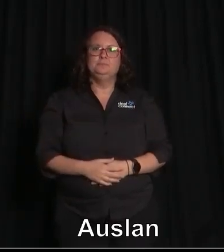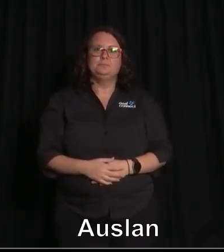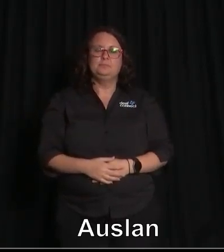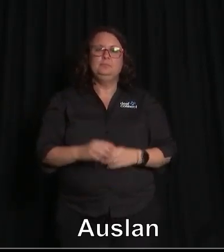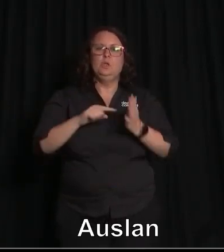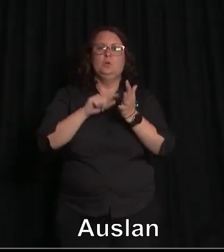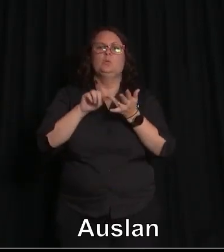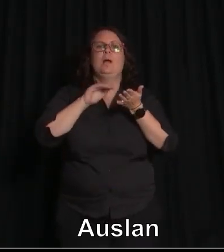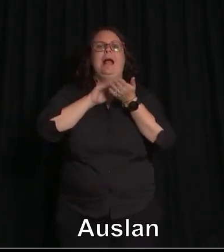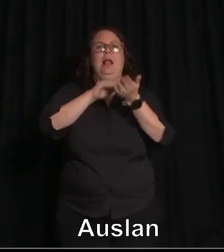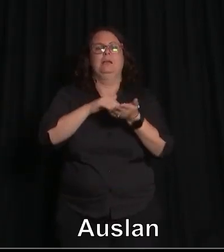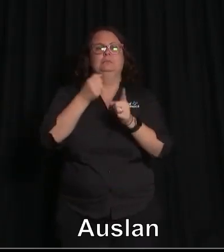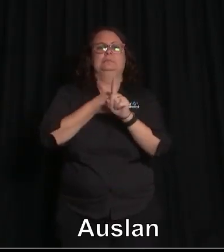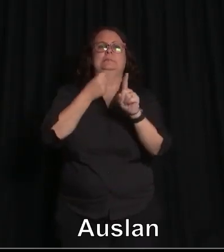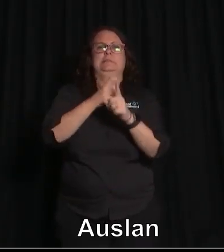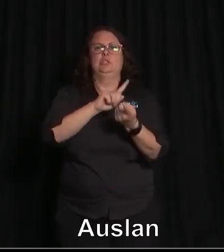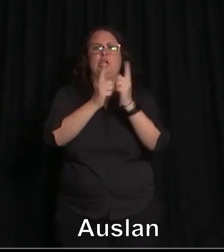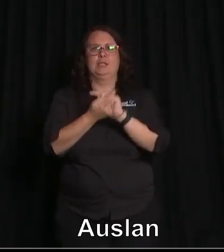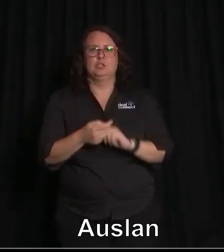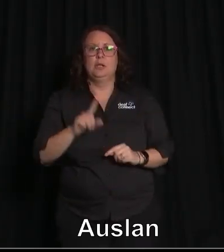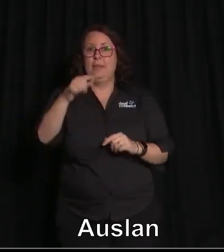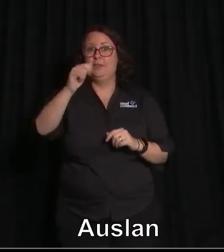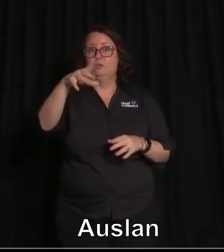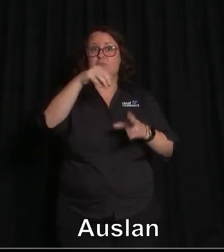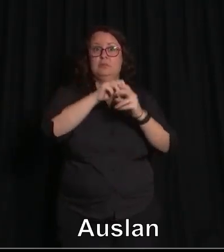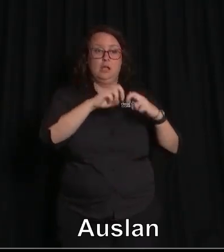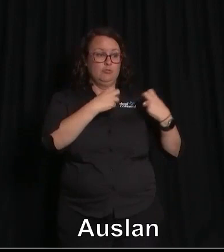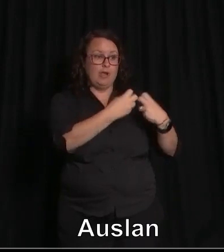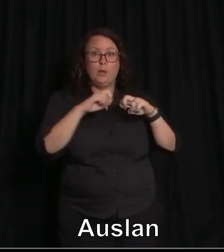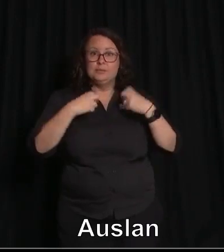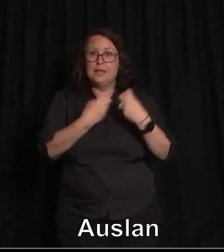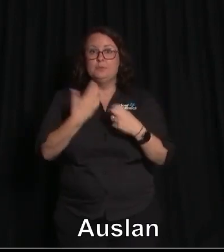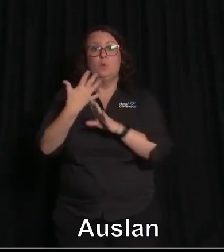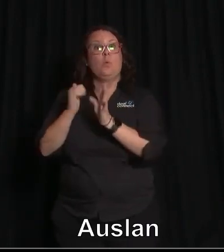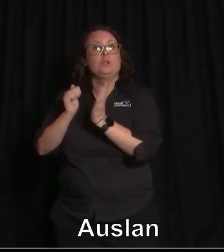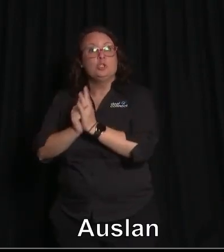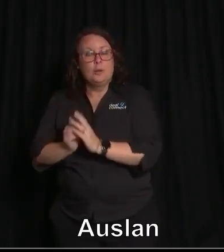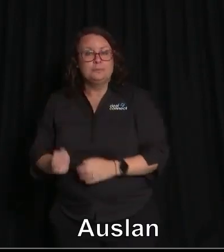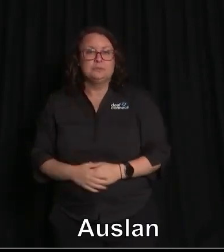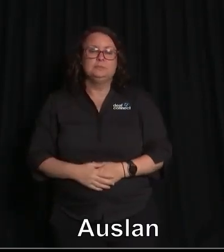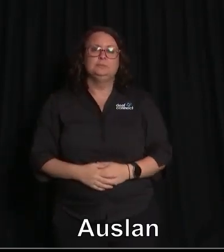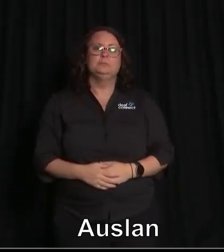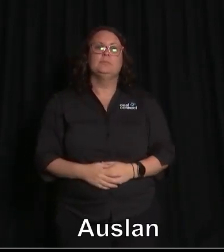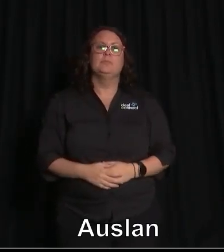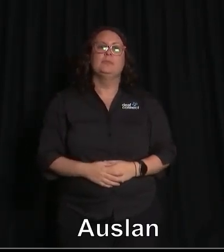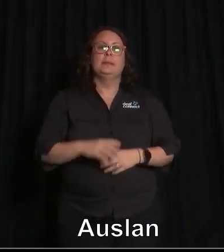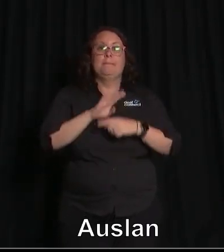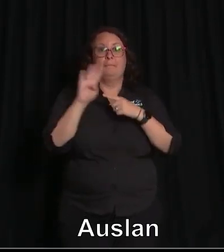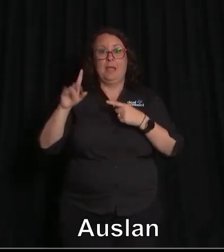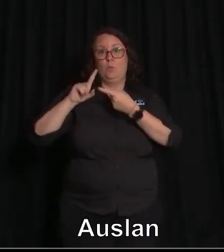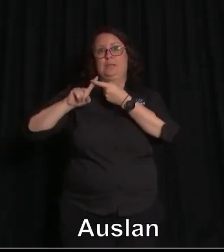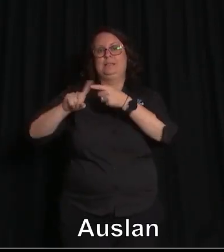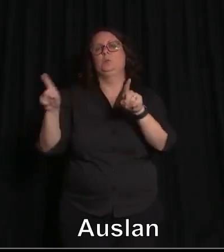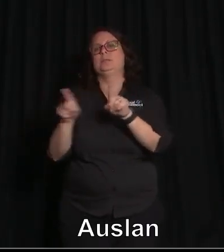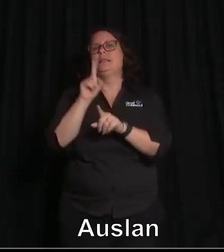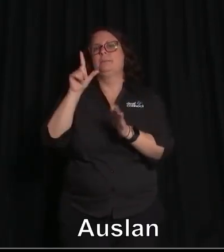change around the world. Many of you will have registered for roundtables and workshops that are being held tomorrow. The panel discussions will continue alongside